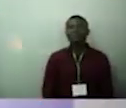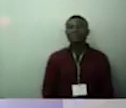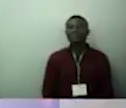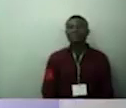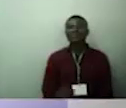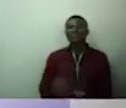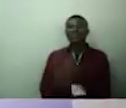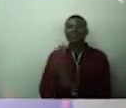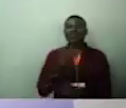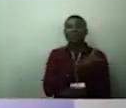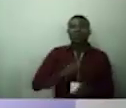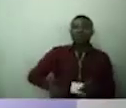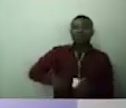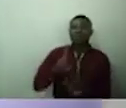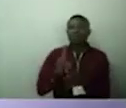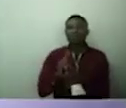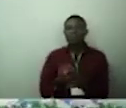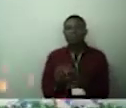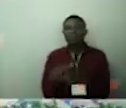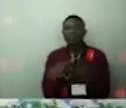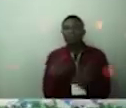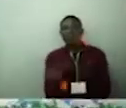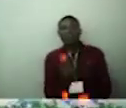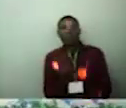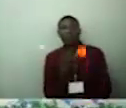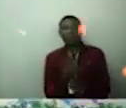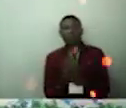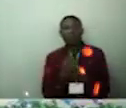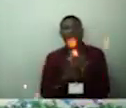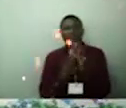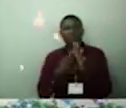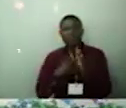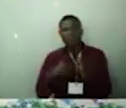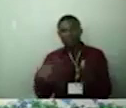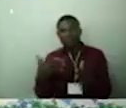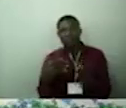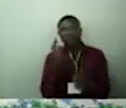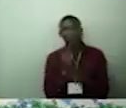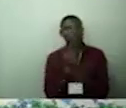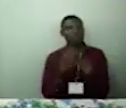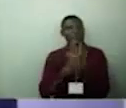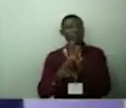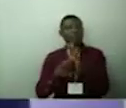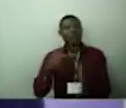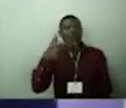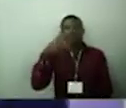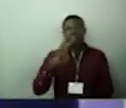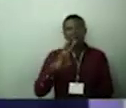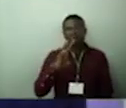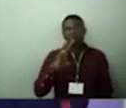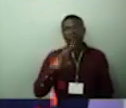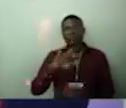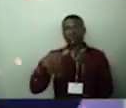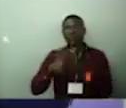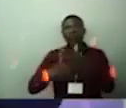In the kingdom of God. It's only an example. It's only an example. Verse 26. And the